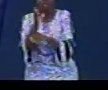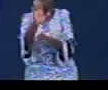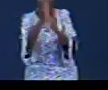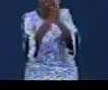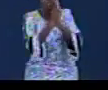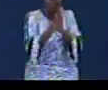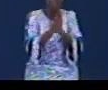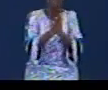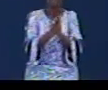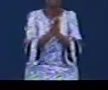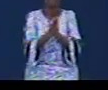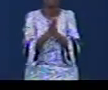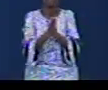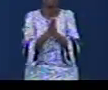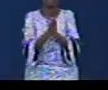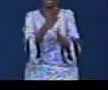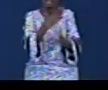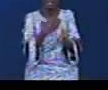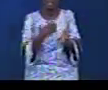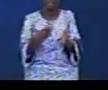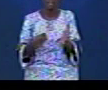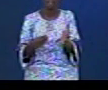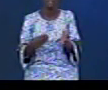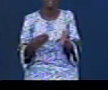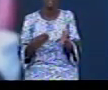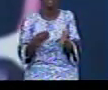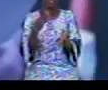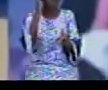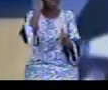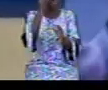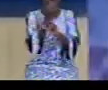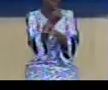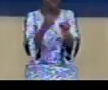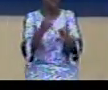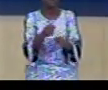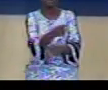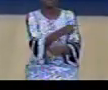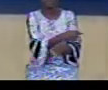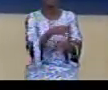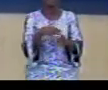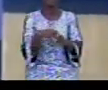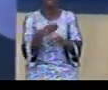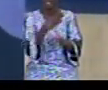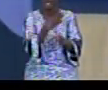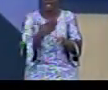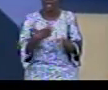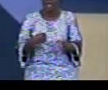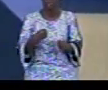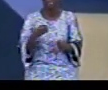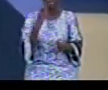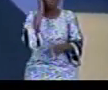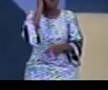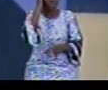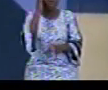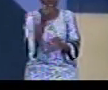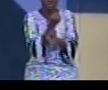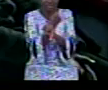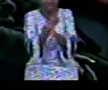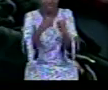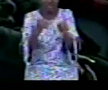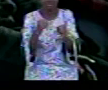hear your prayer and will save them. And will save